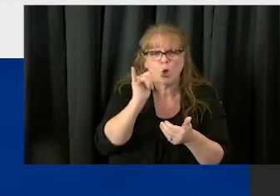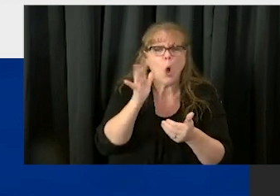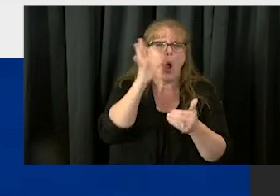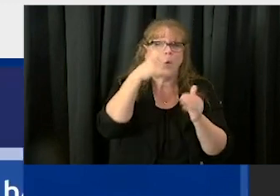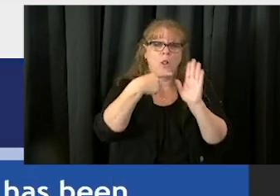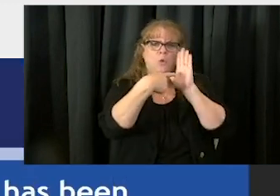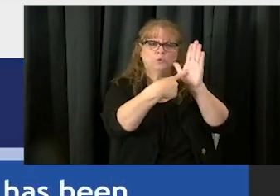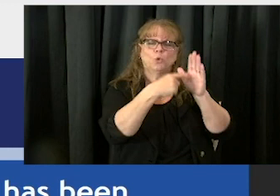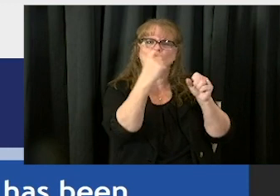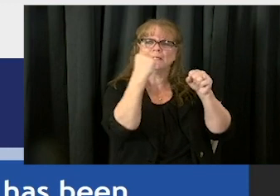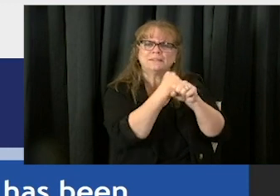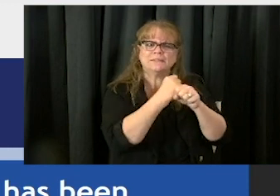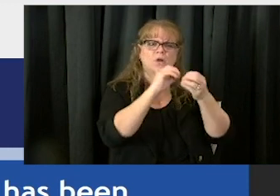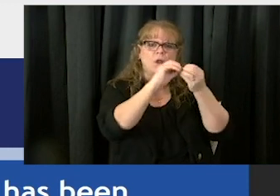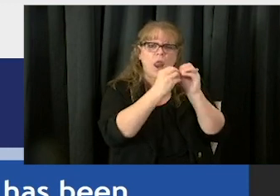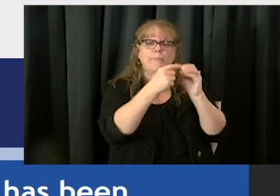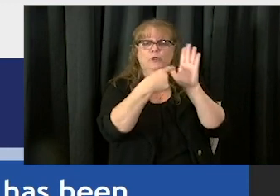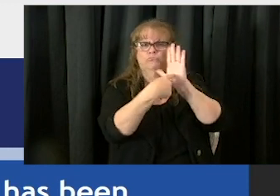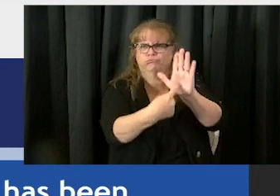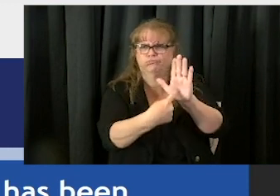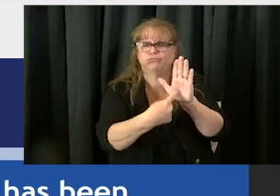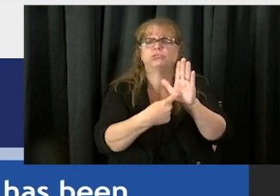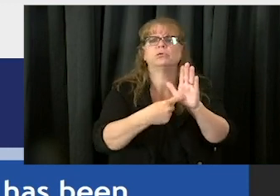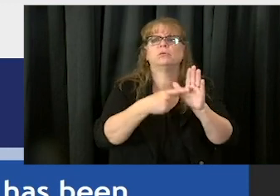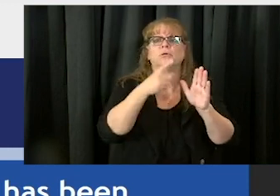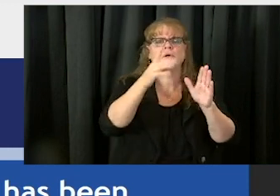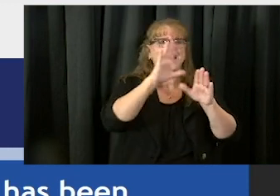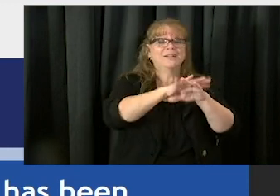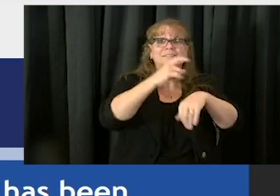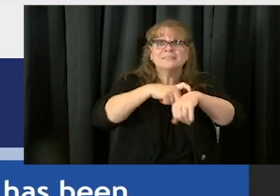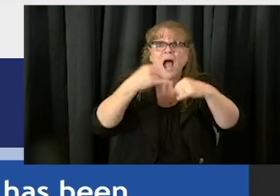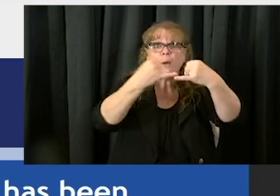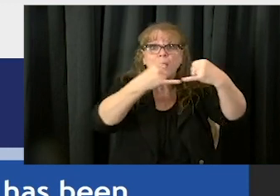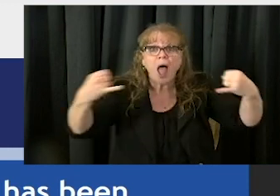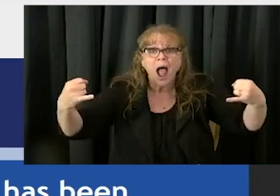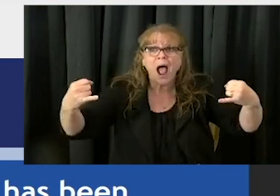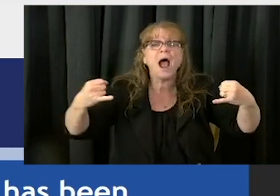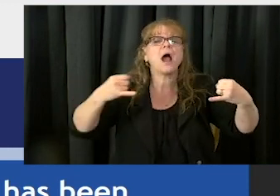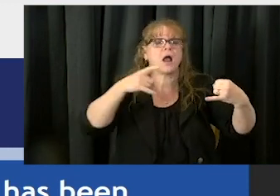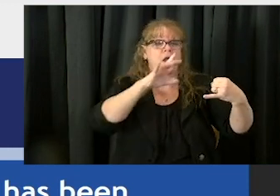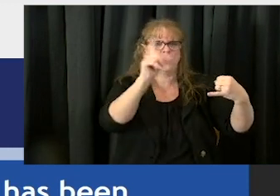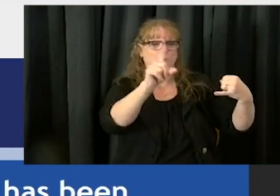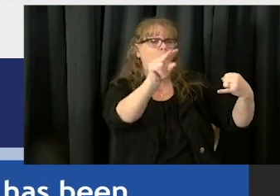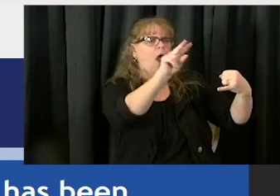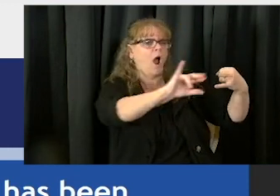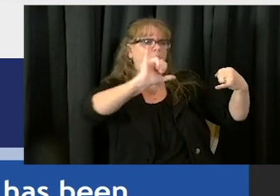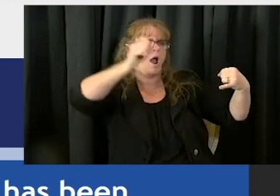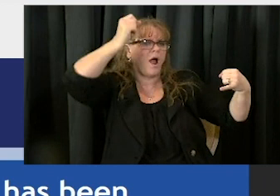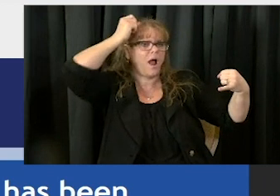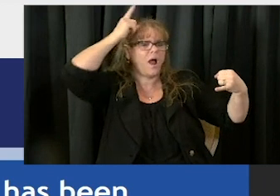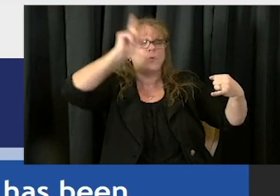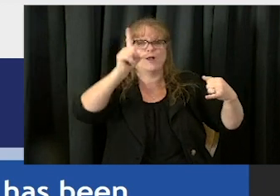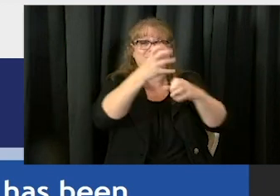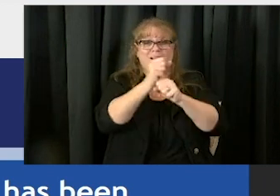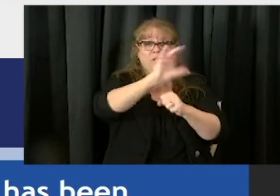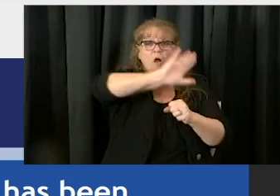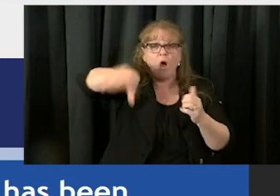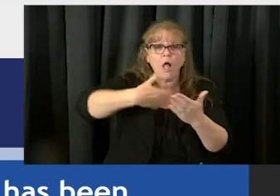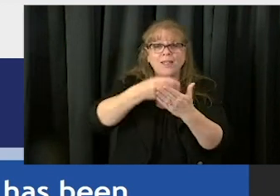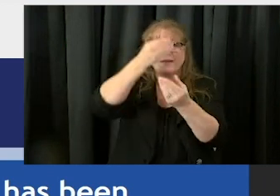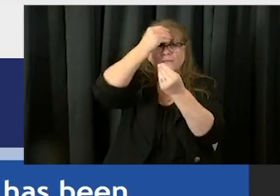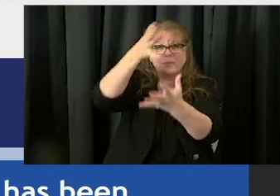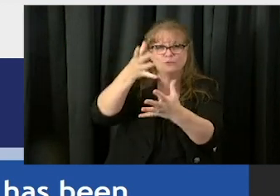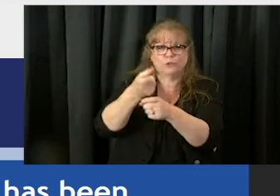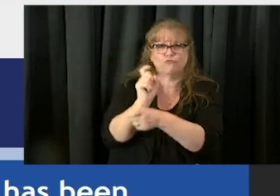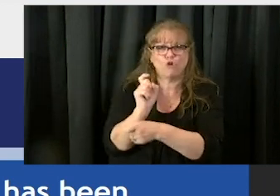information. Now, throughout this process, we focus on how we can save the most lives and end the pandemic and the public health crisis